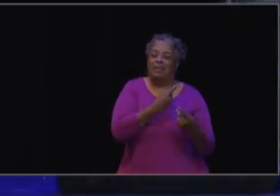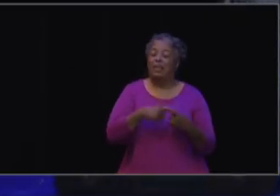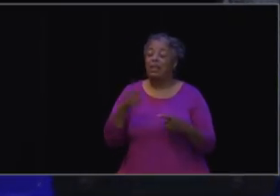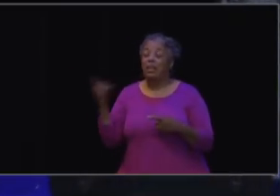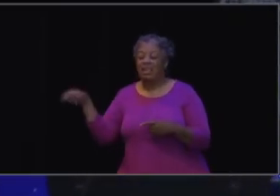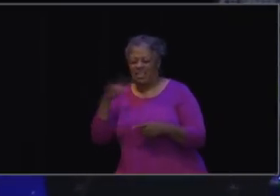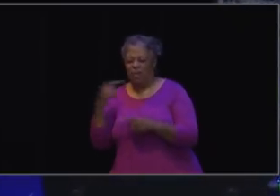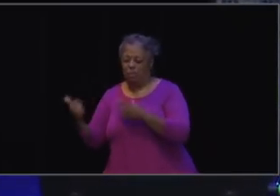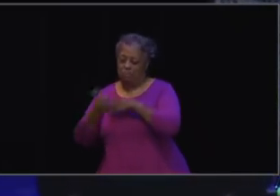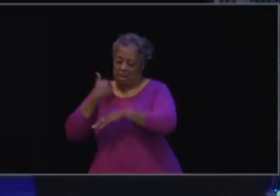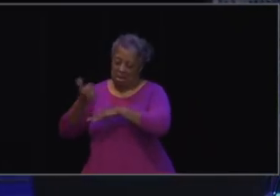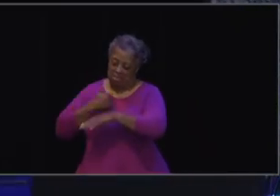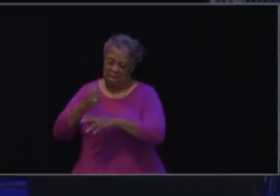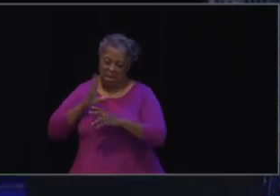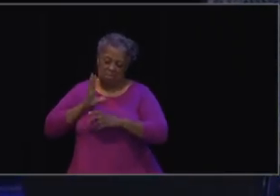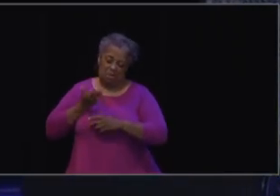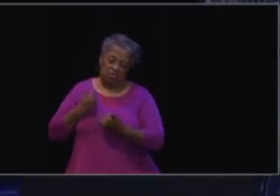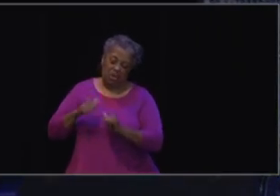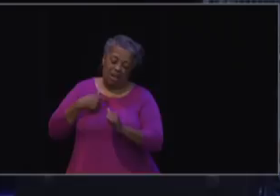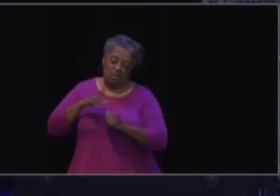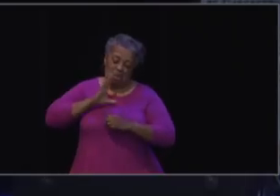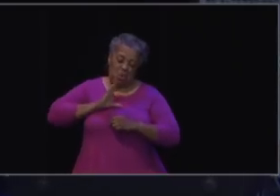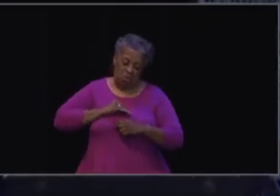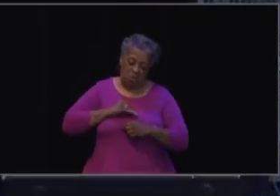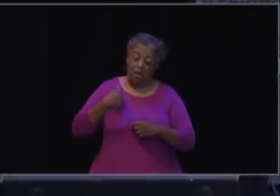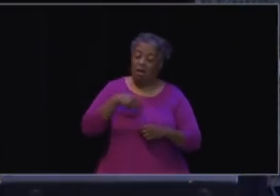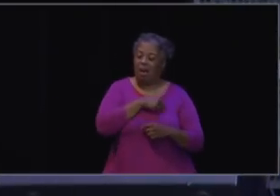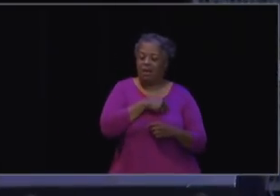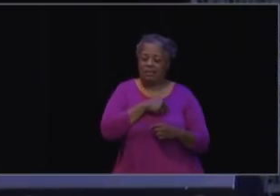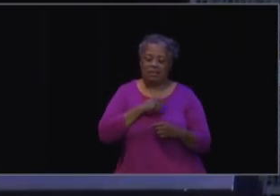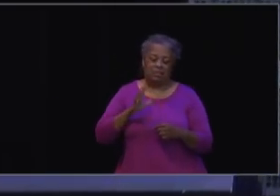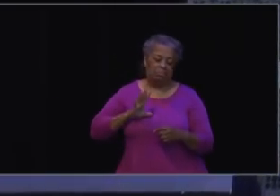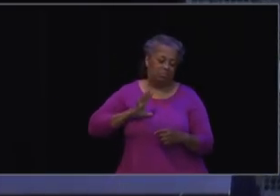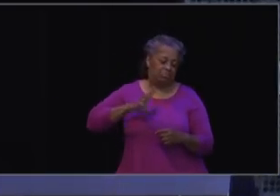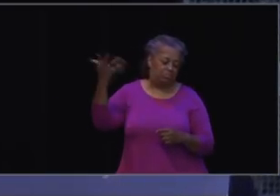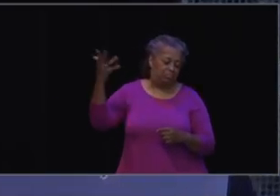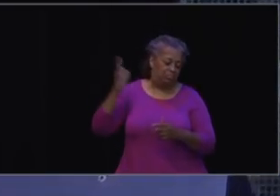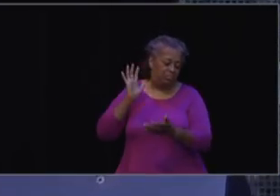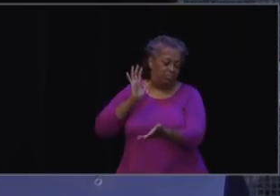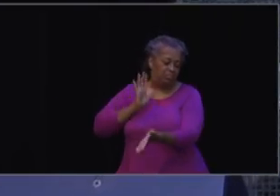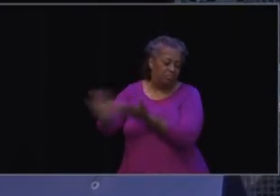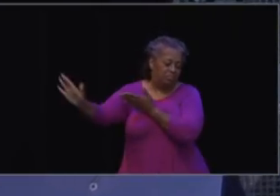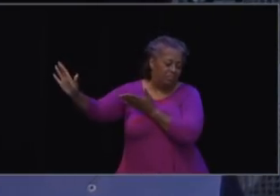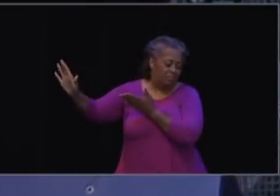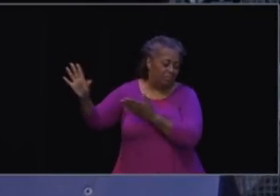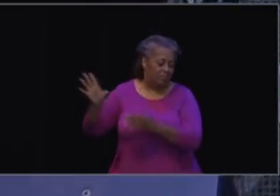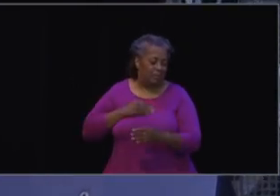names, try to make us feel ashamed.